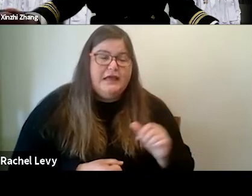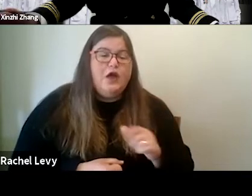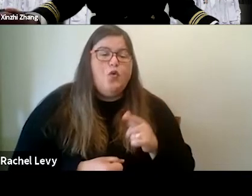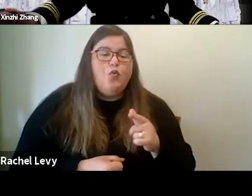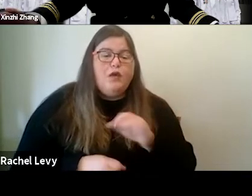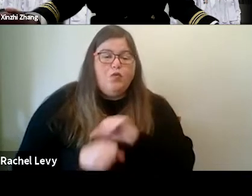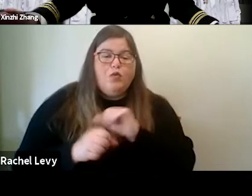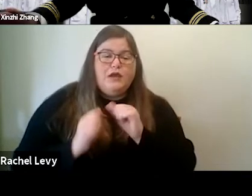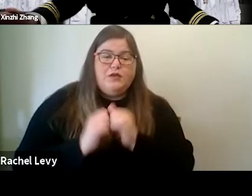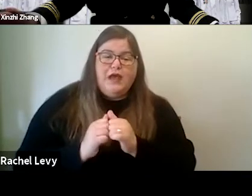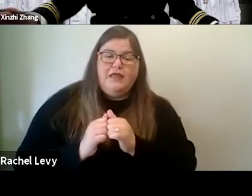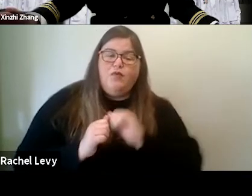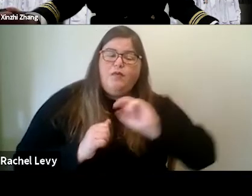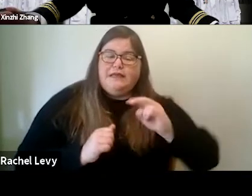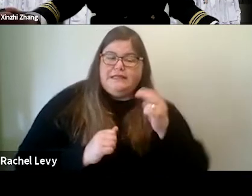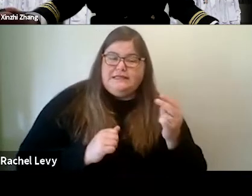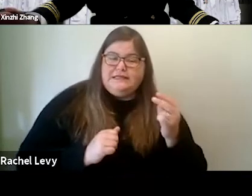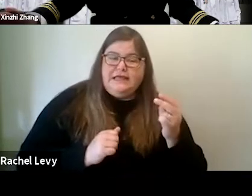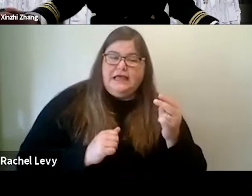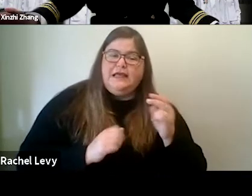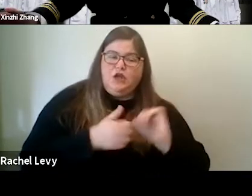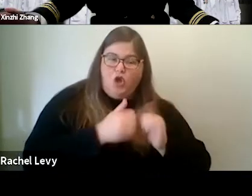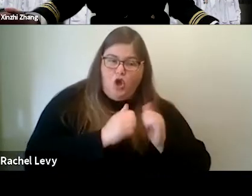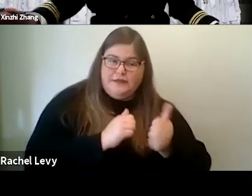second context to address the entire nation.